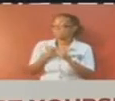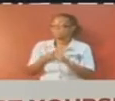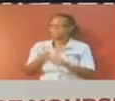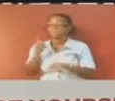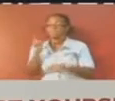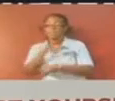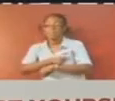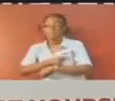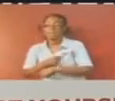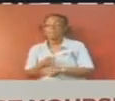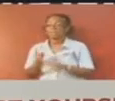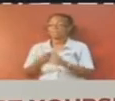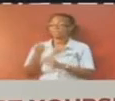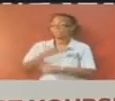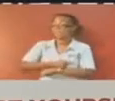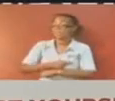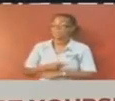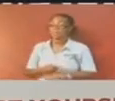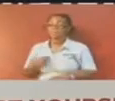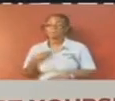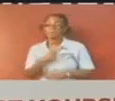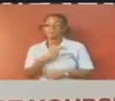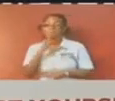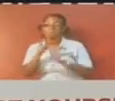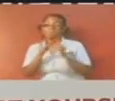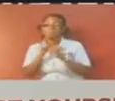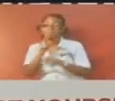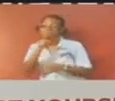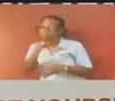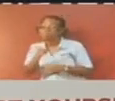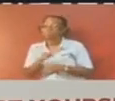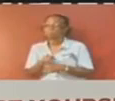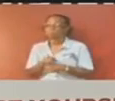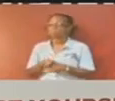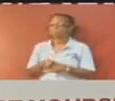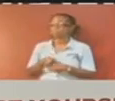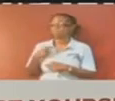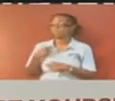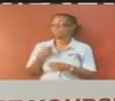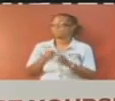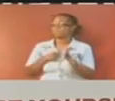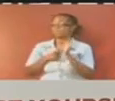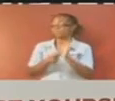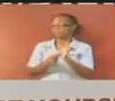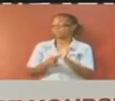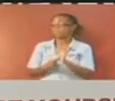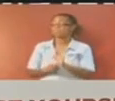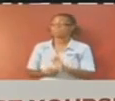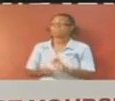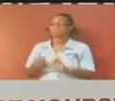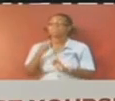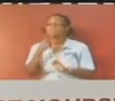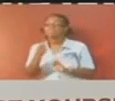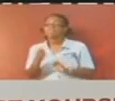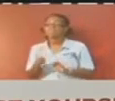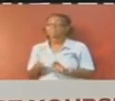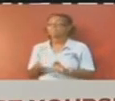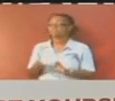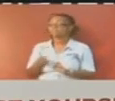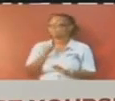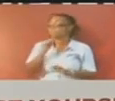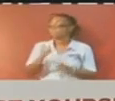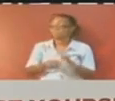So Al, I want to thank you for the past few minutes, and I urge Trinidad and